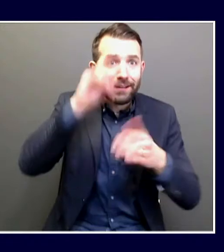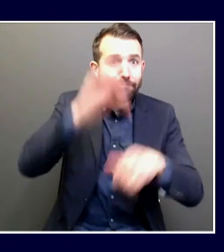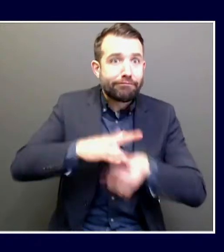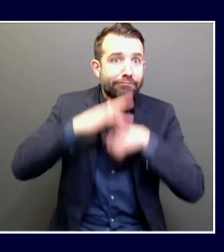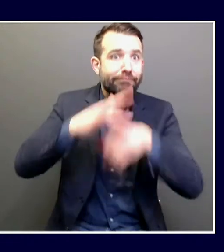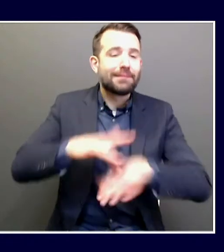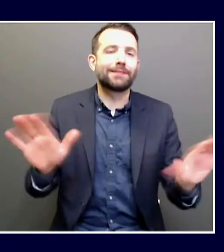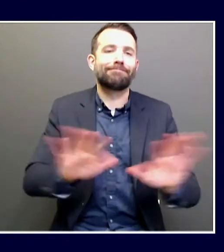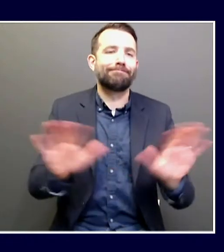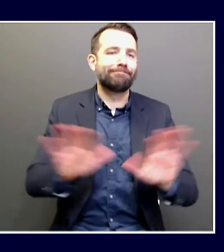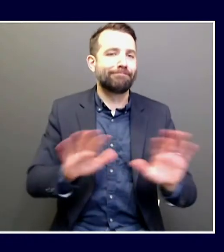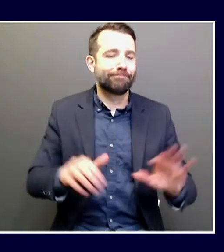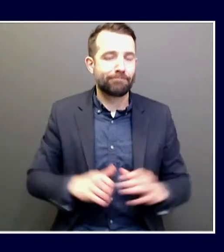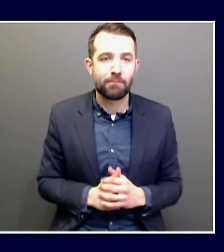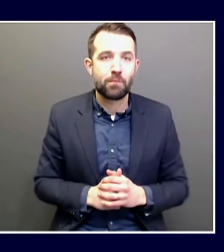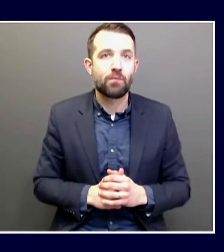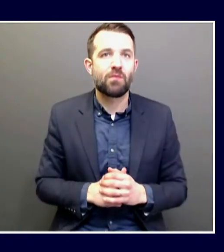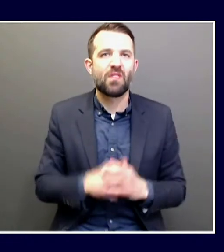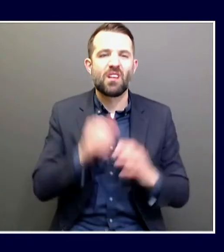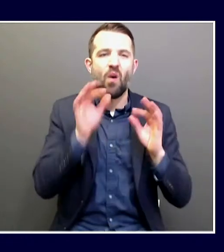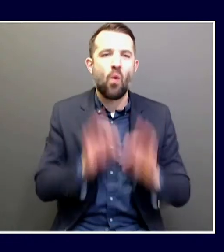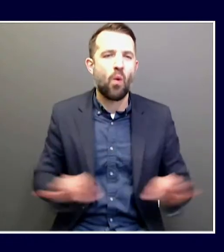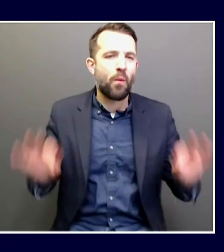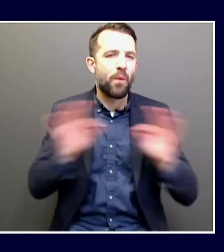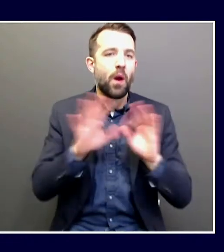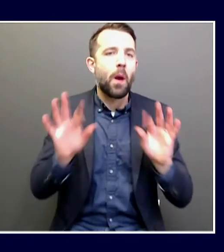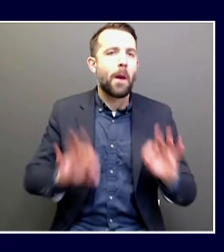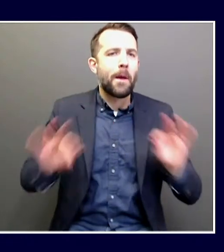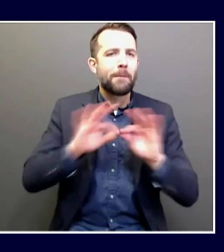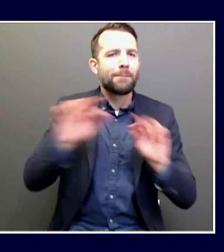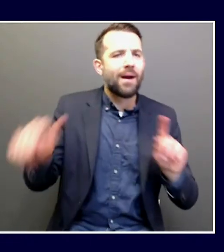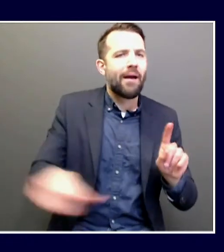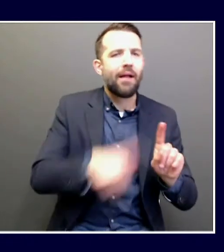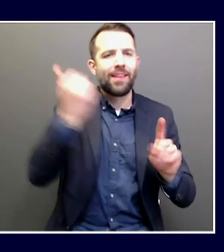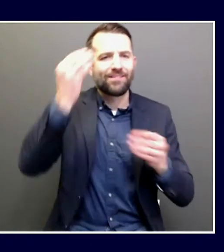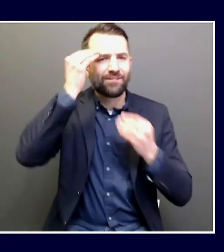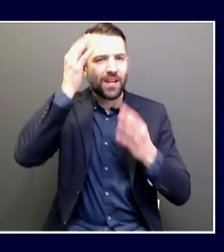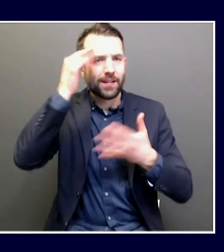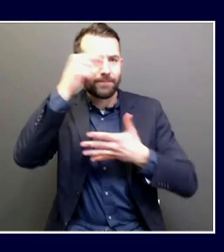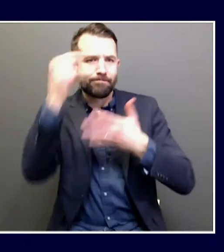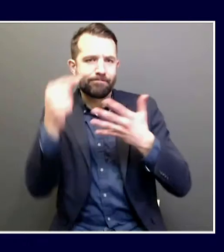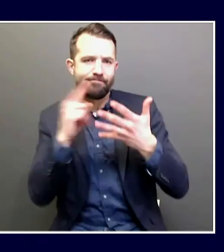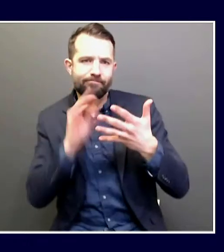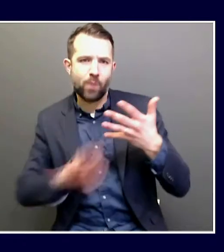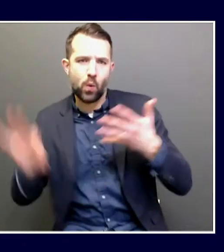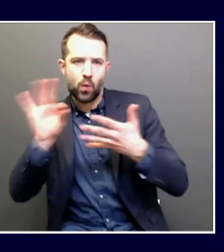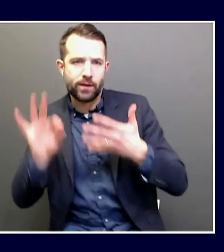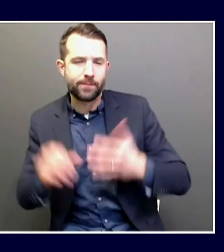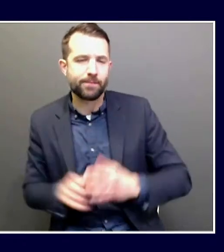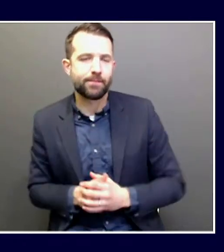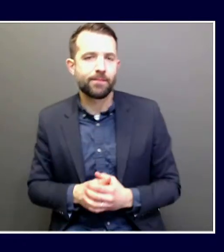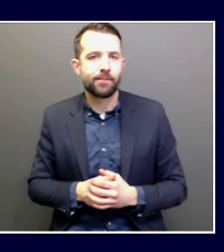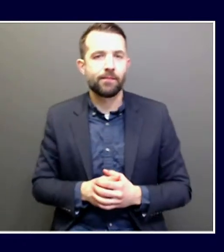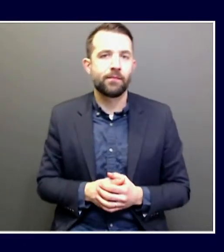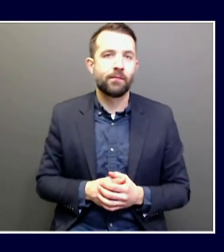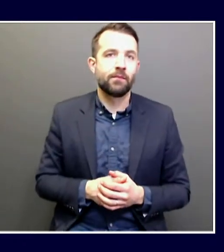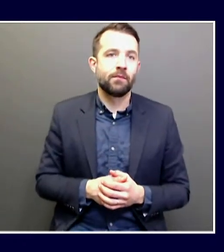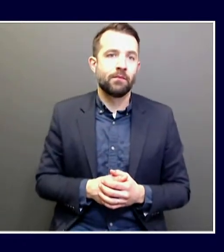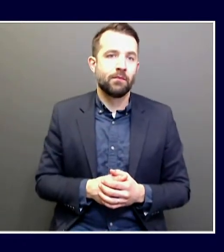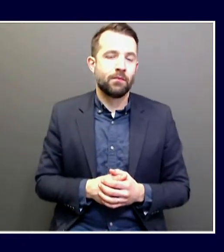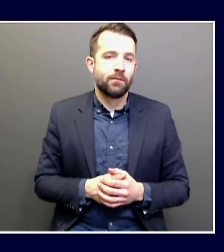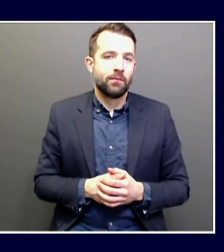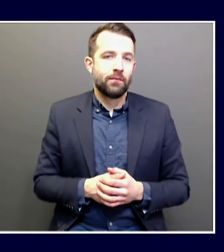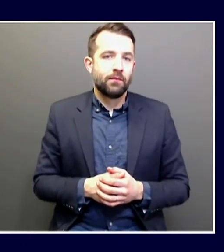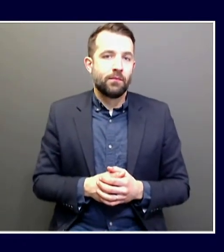pandemic. But it's not the only reason to focus on other variables other than the case count. As we've